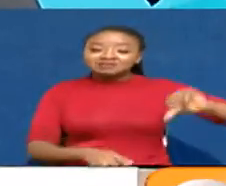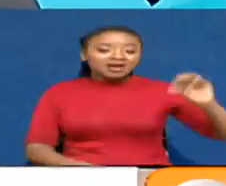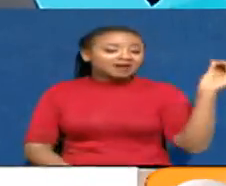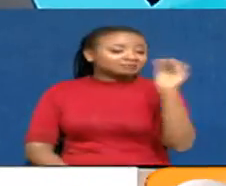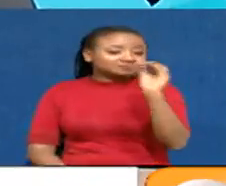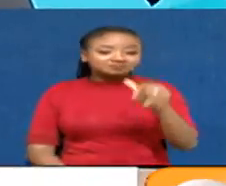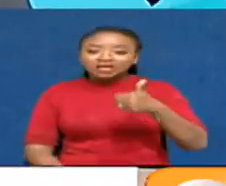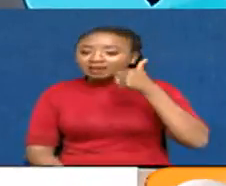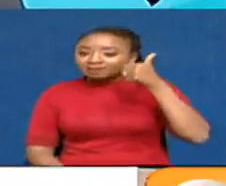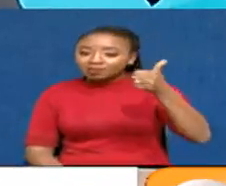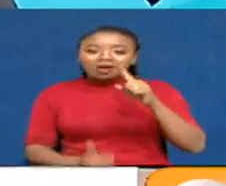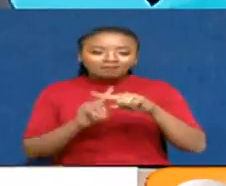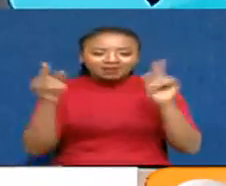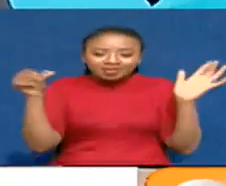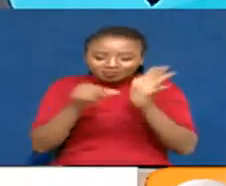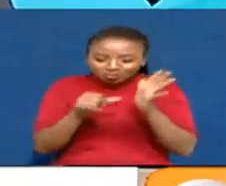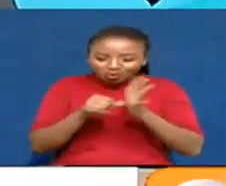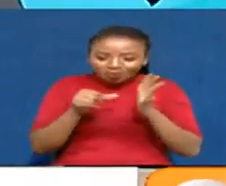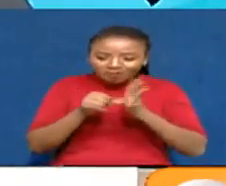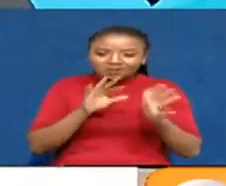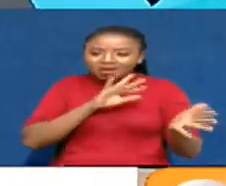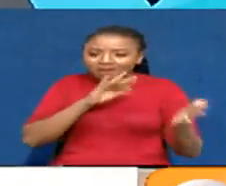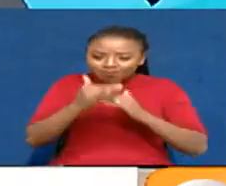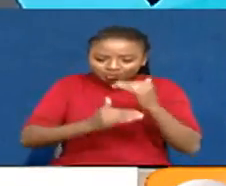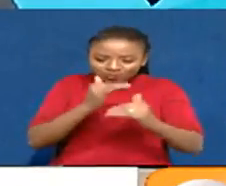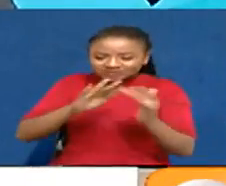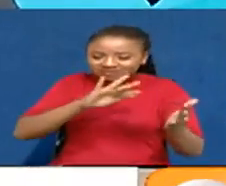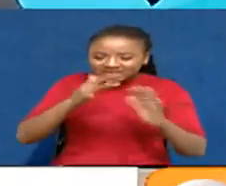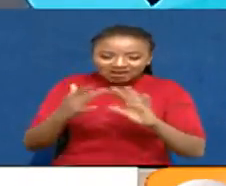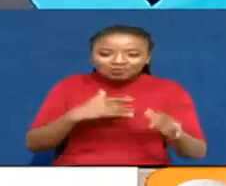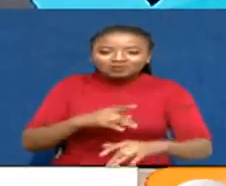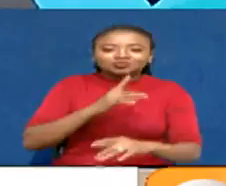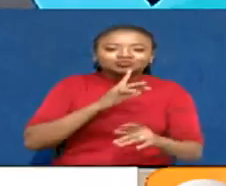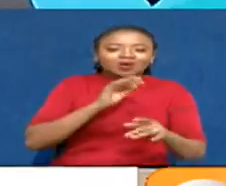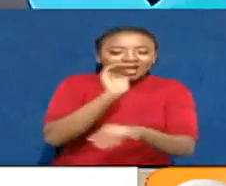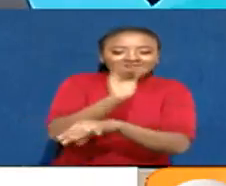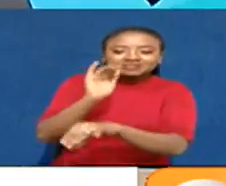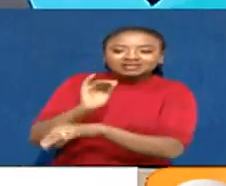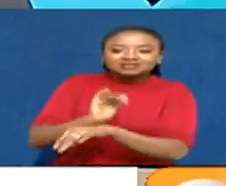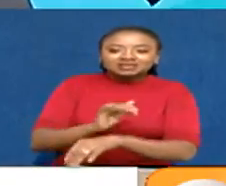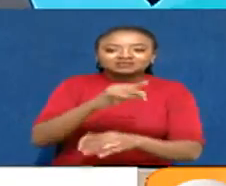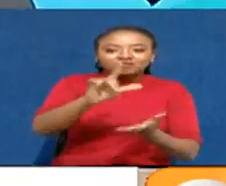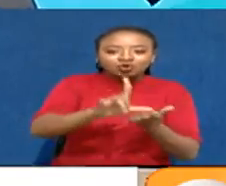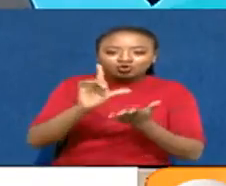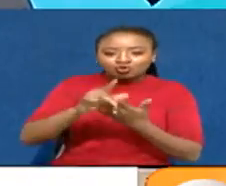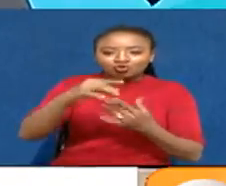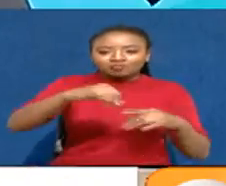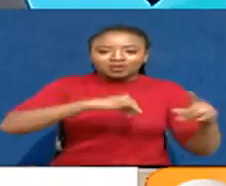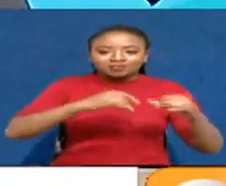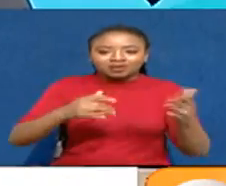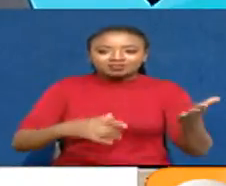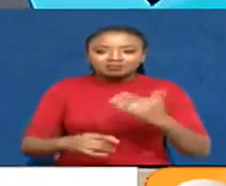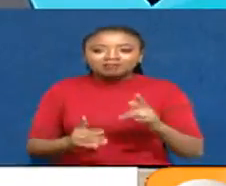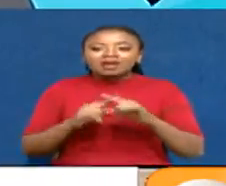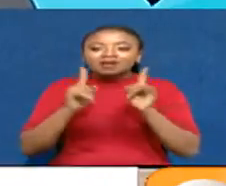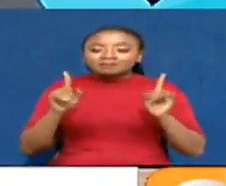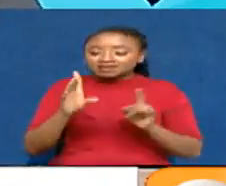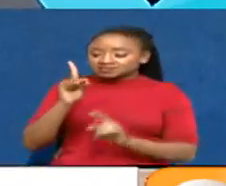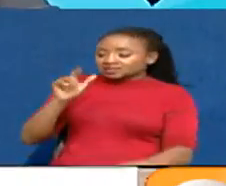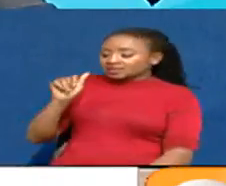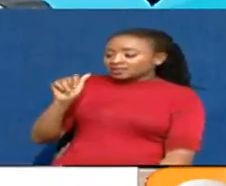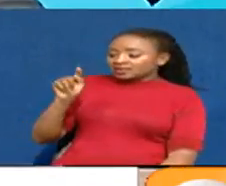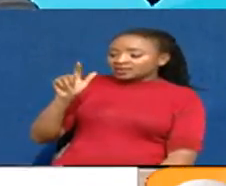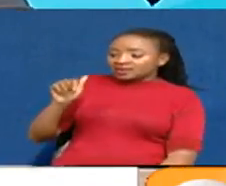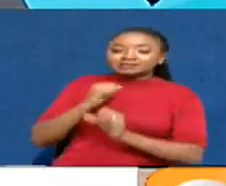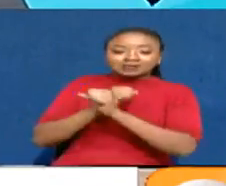problem here is the debt collection practices. It is illegal. Right, the Data Protection Act is very clear on how we